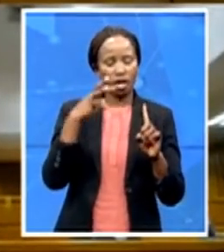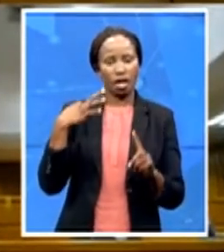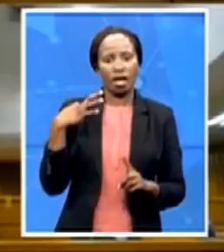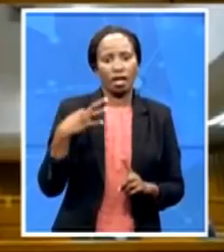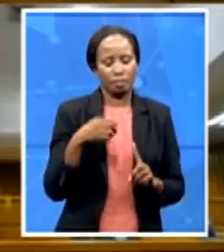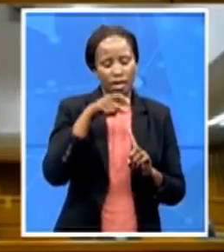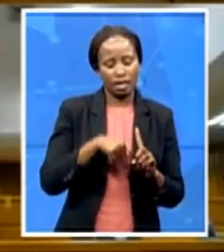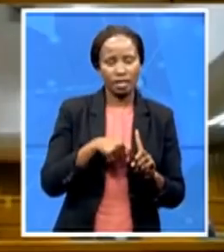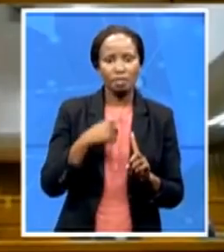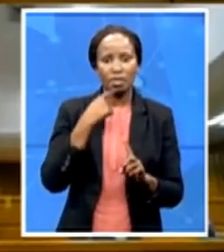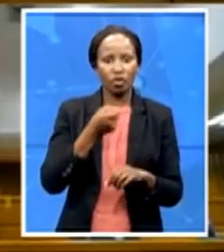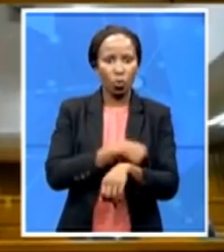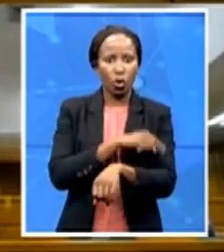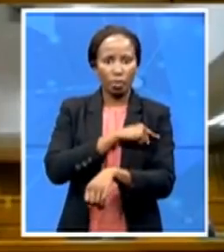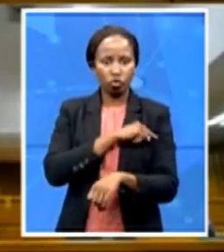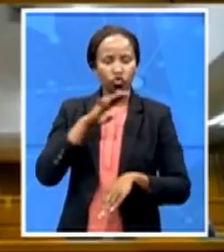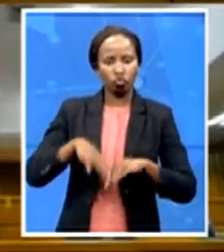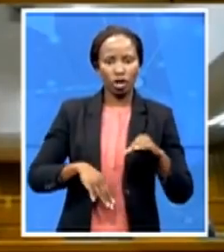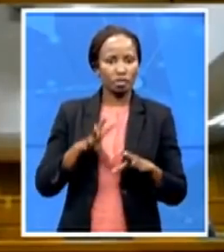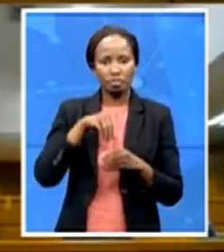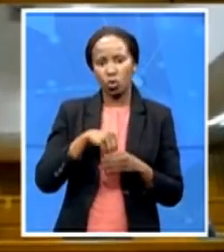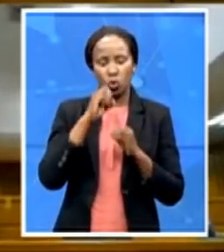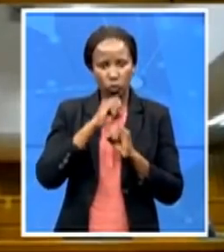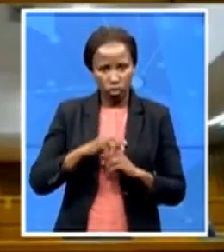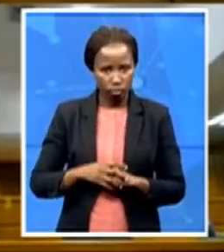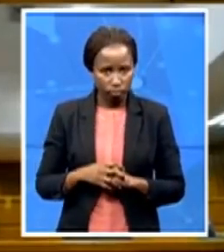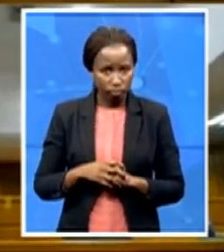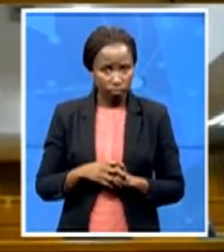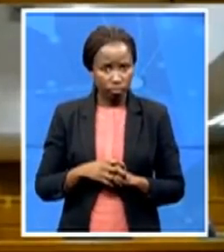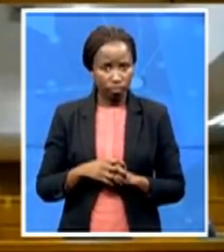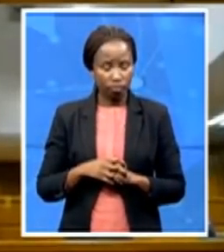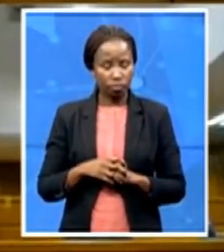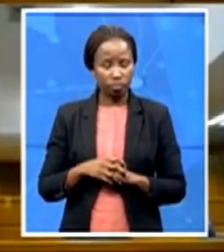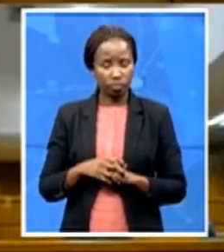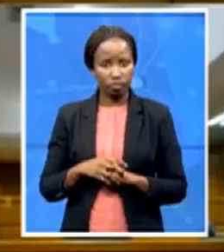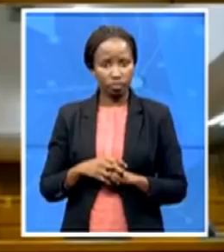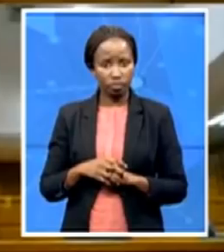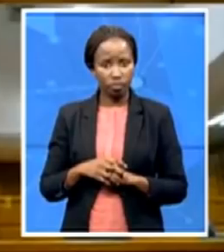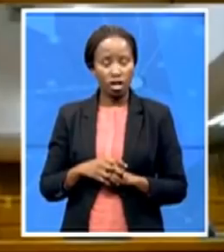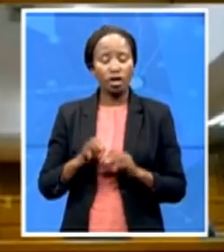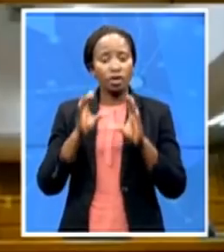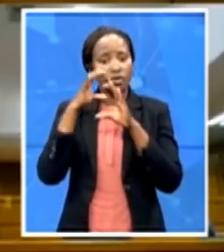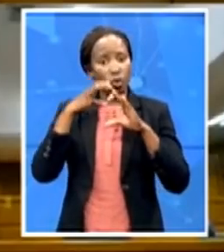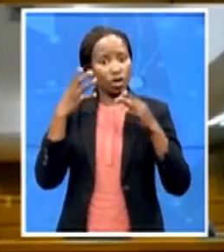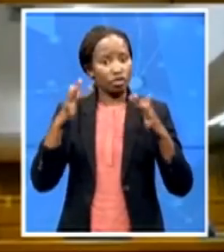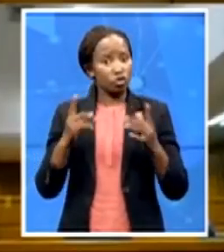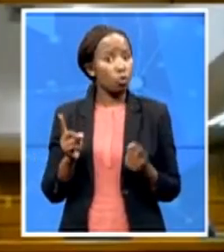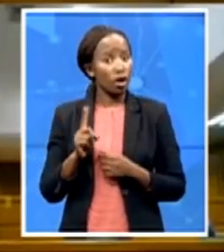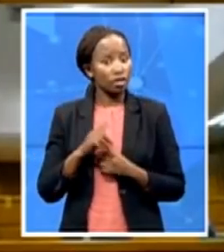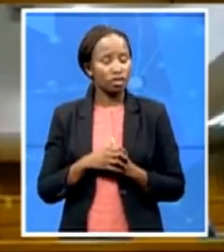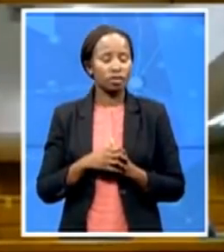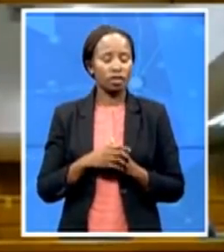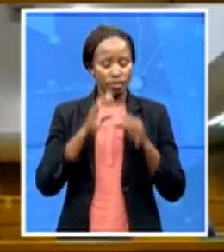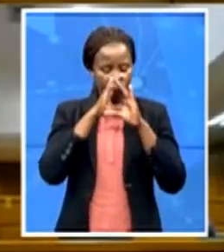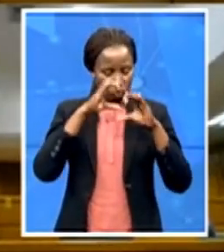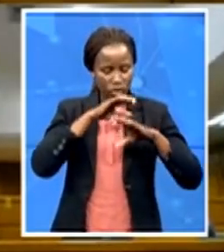this challenge generally. The focus was particularly on the inclusion